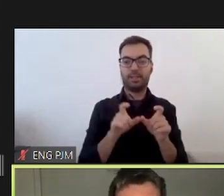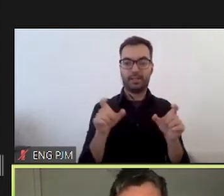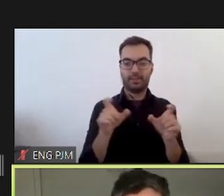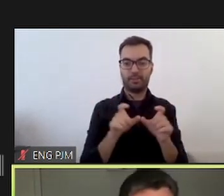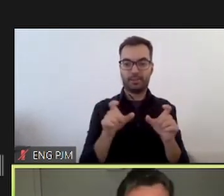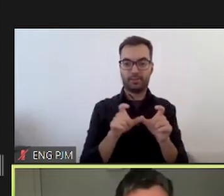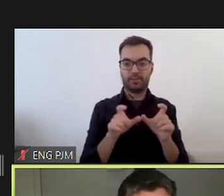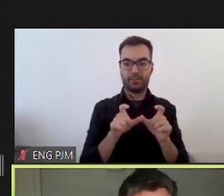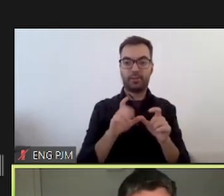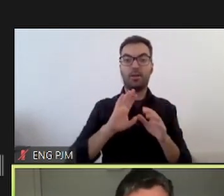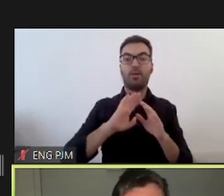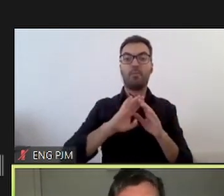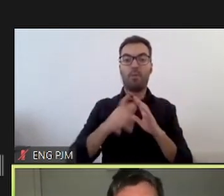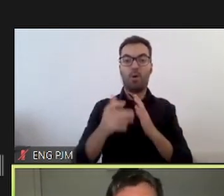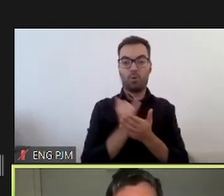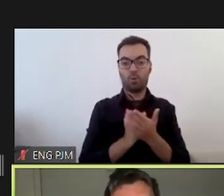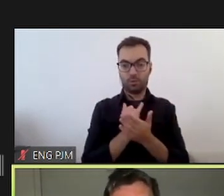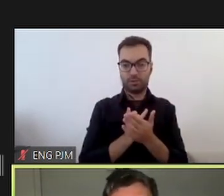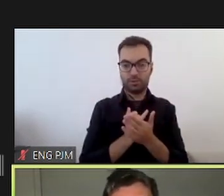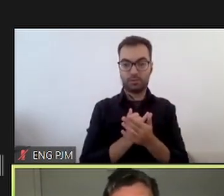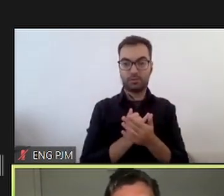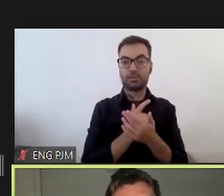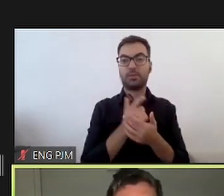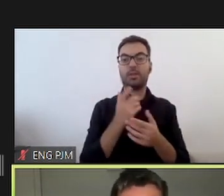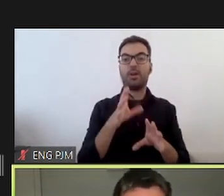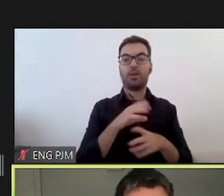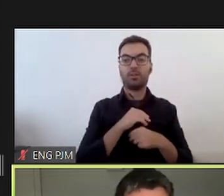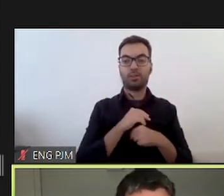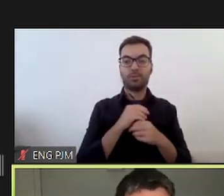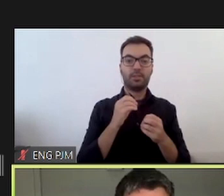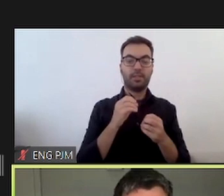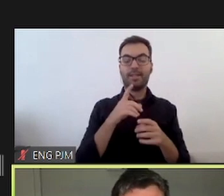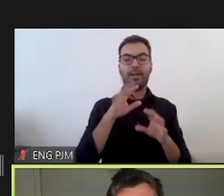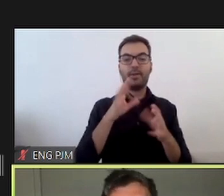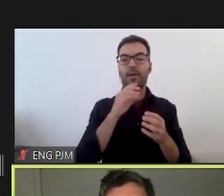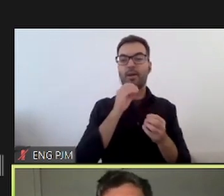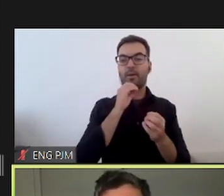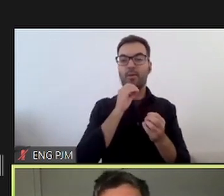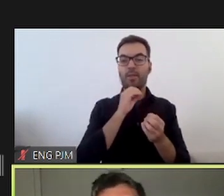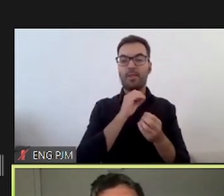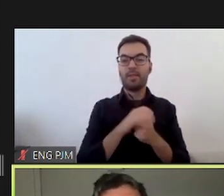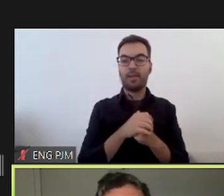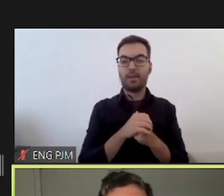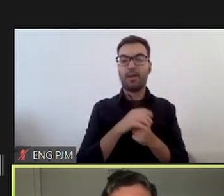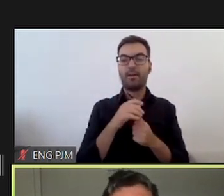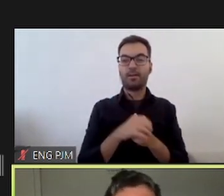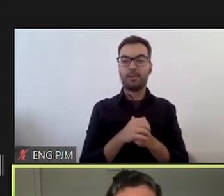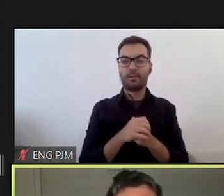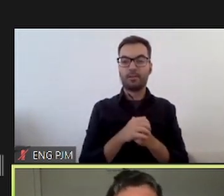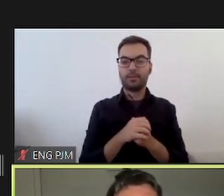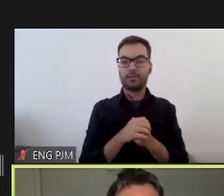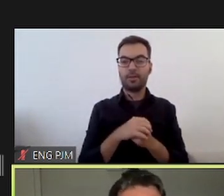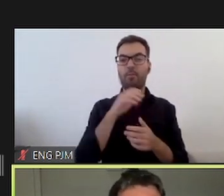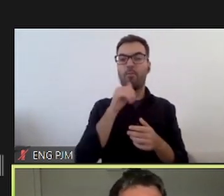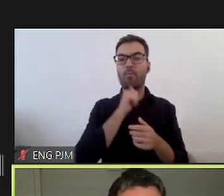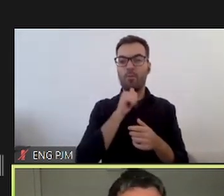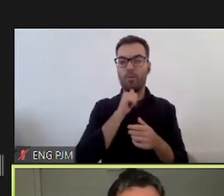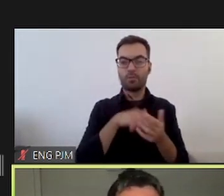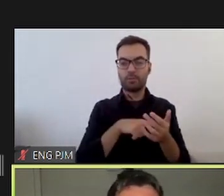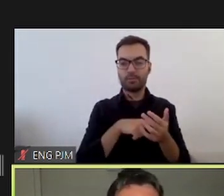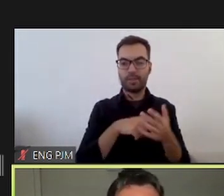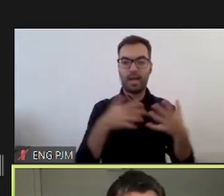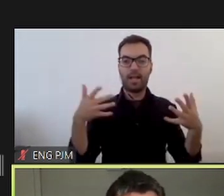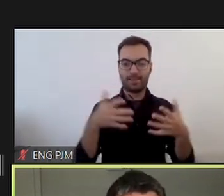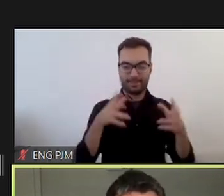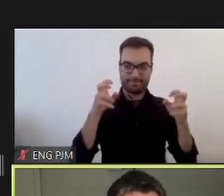because after this course you will have free tries to receive the